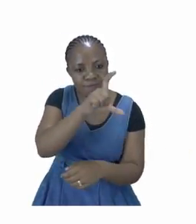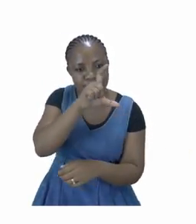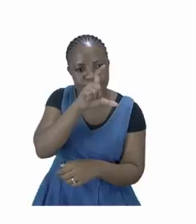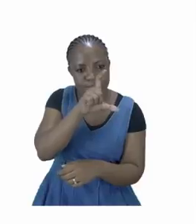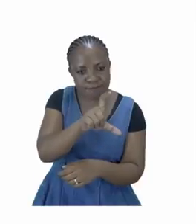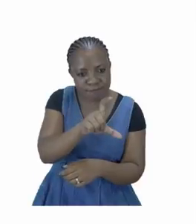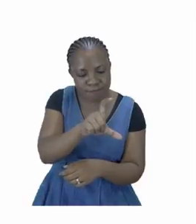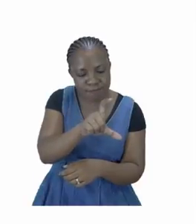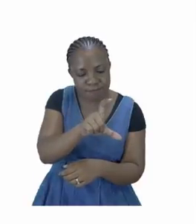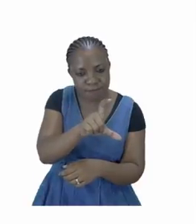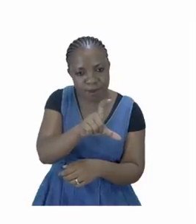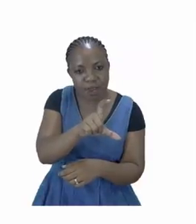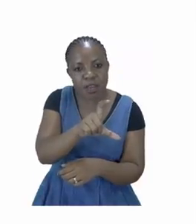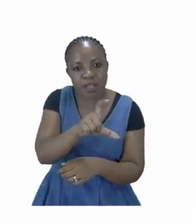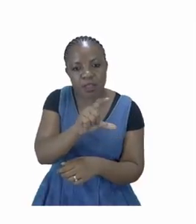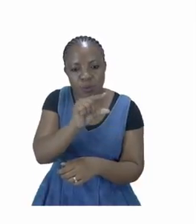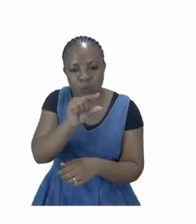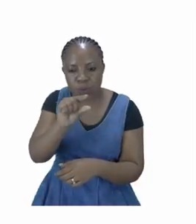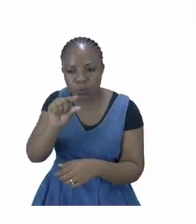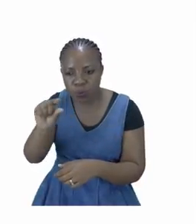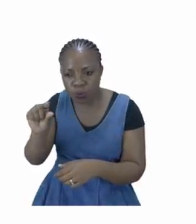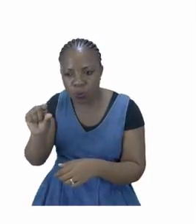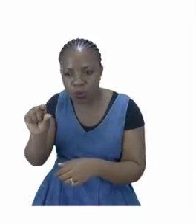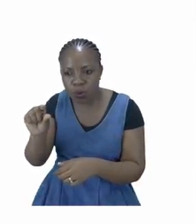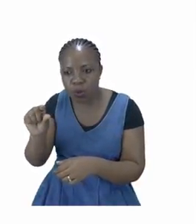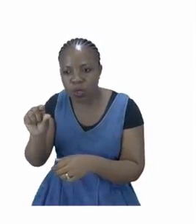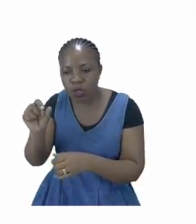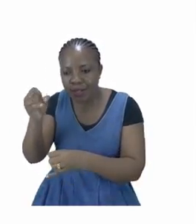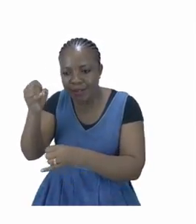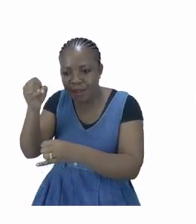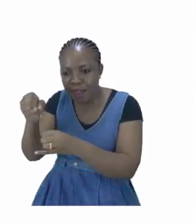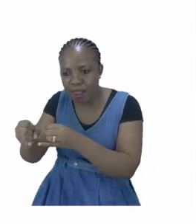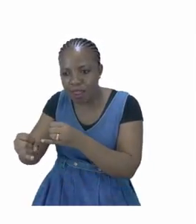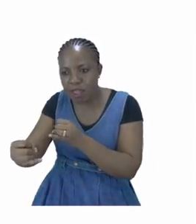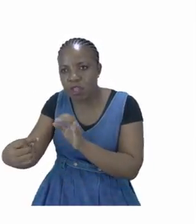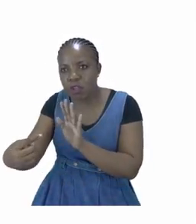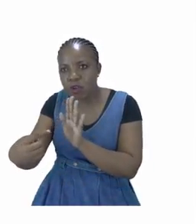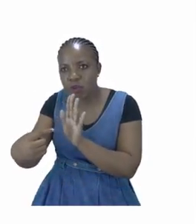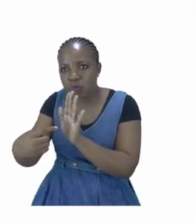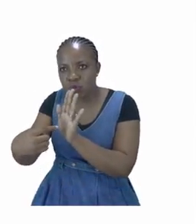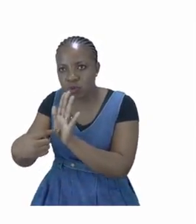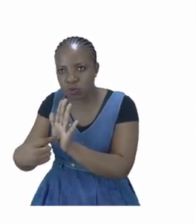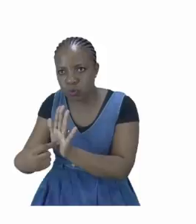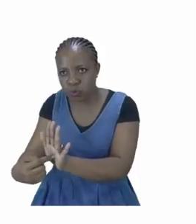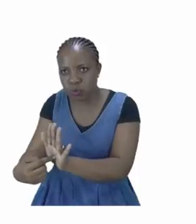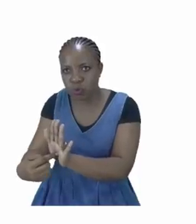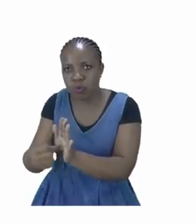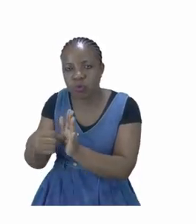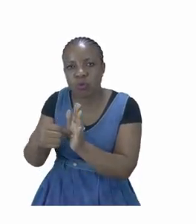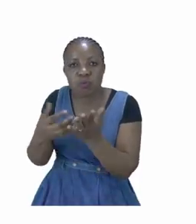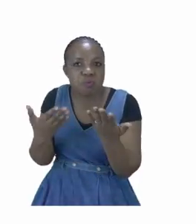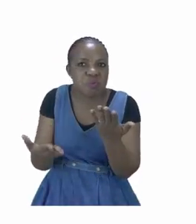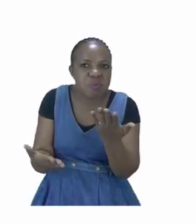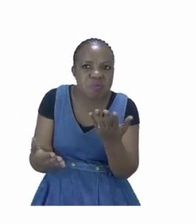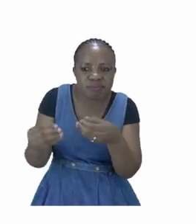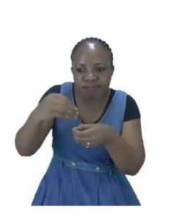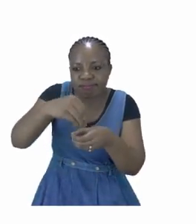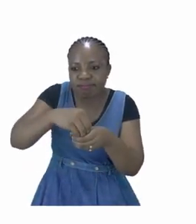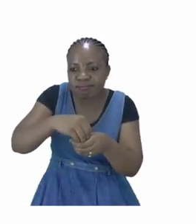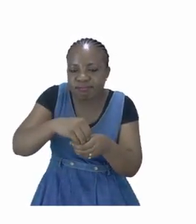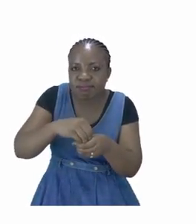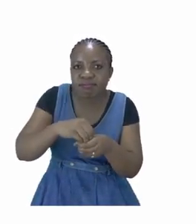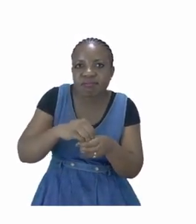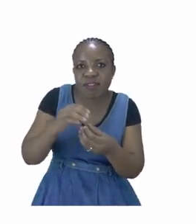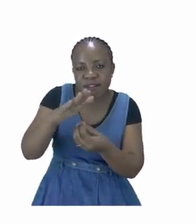even include any of your family members inside the sentences. That would be really, really